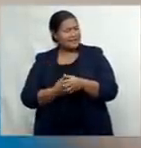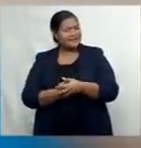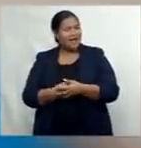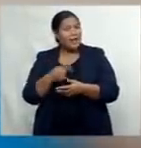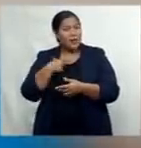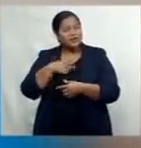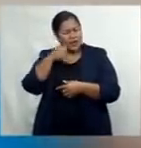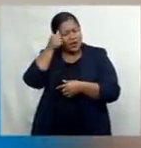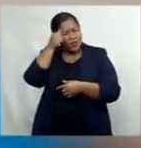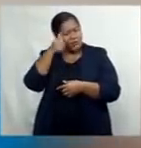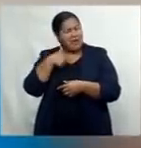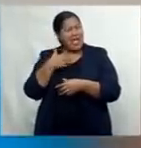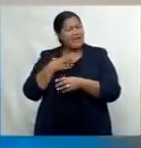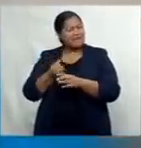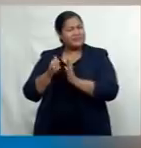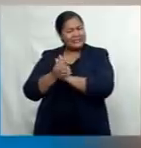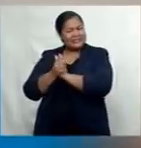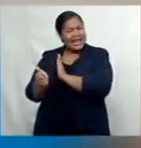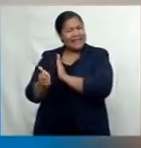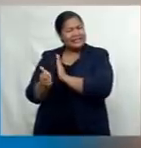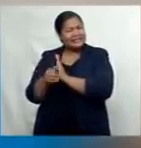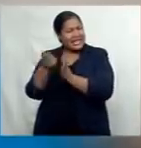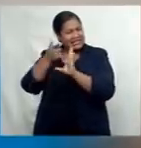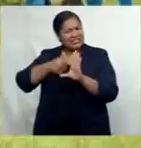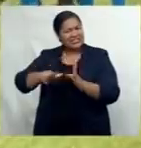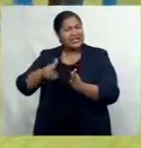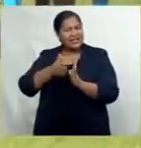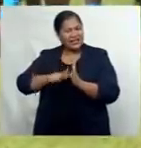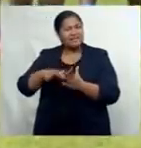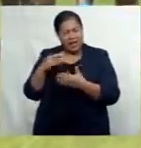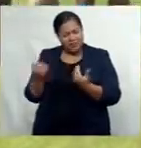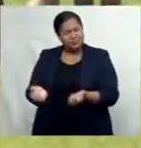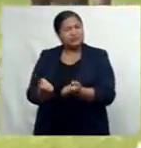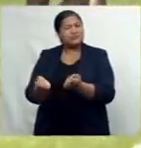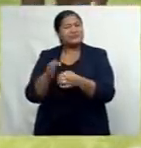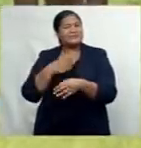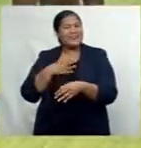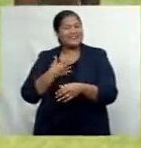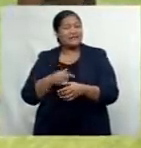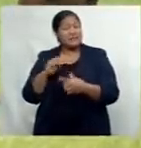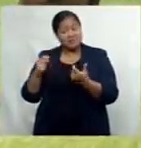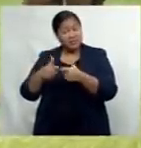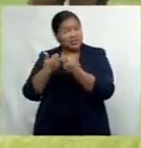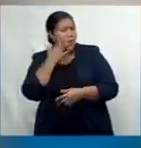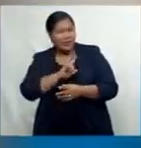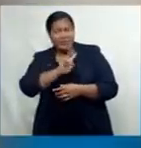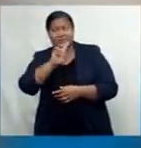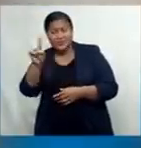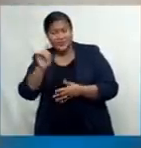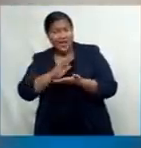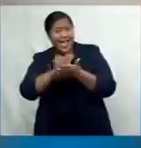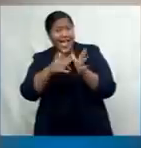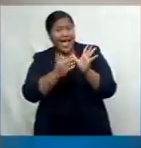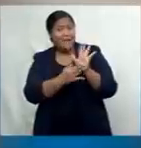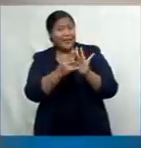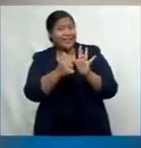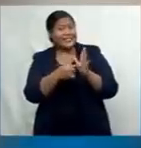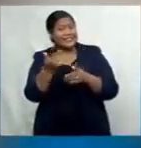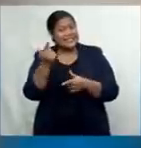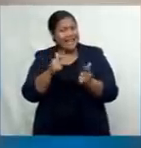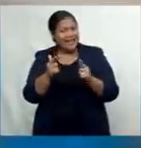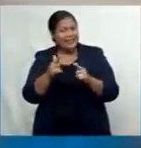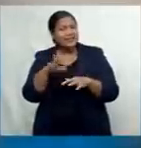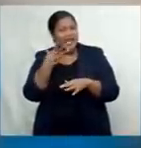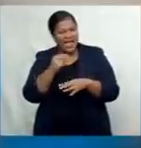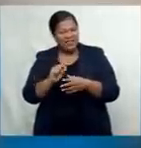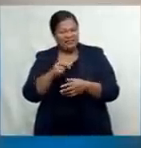know I have that talents and gifts. I keep pushing myself. Her challenges didn't end there. Sevens, and I get injured from there, which is